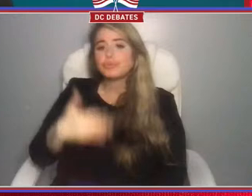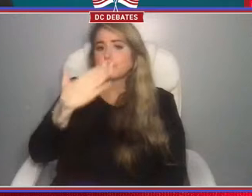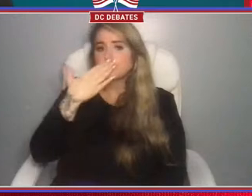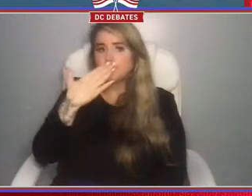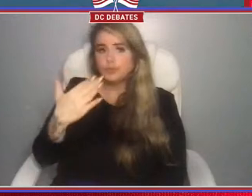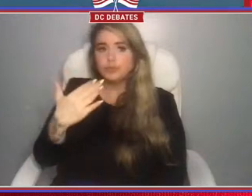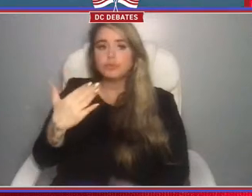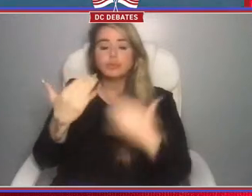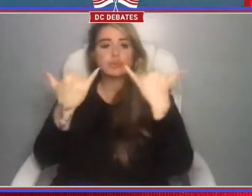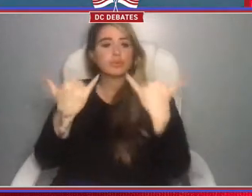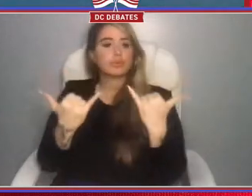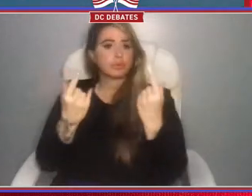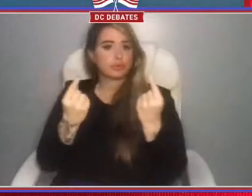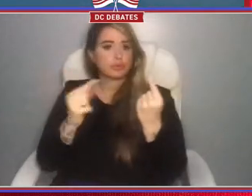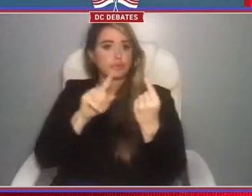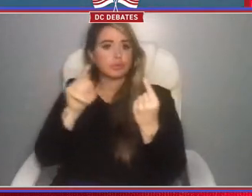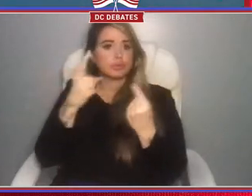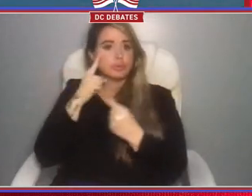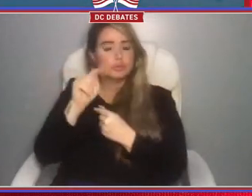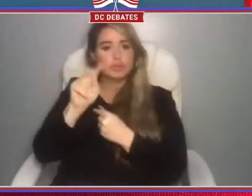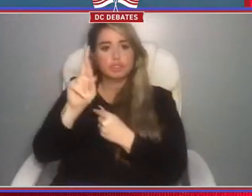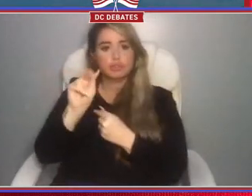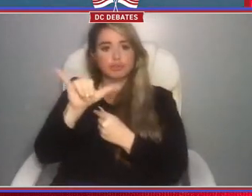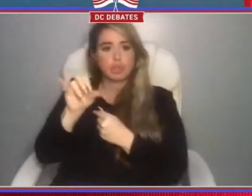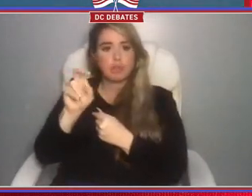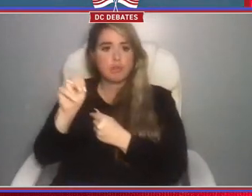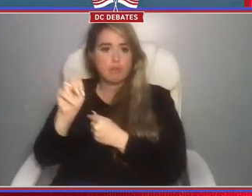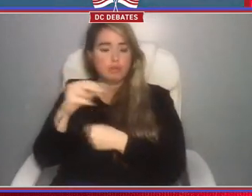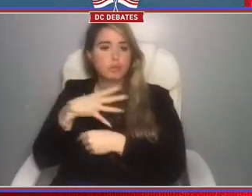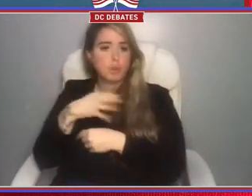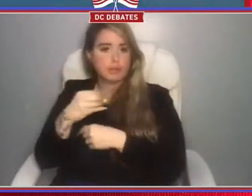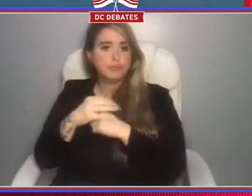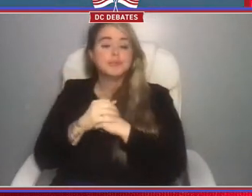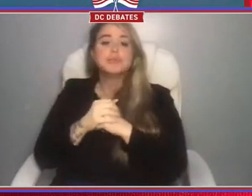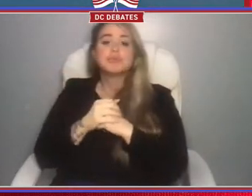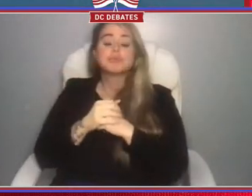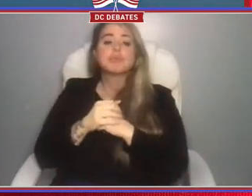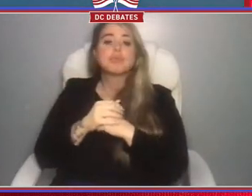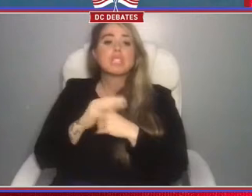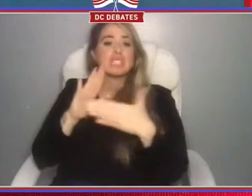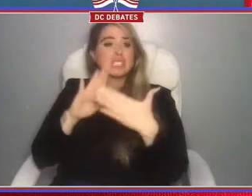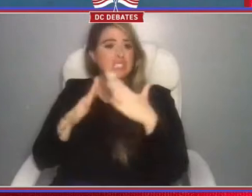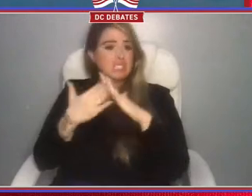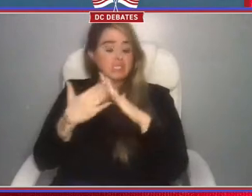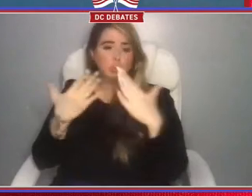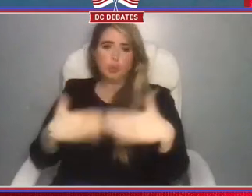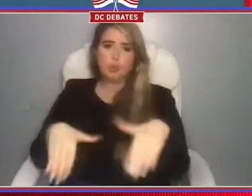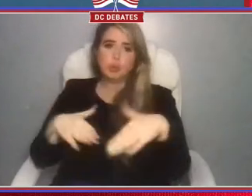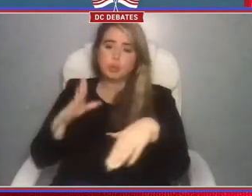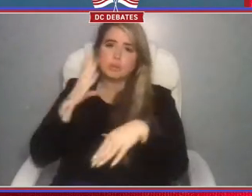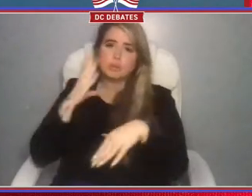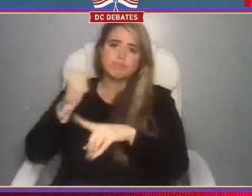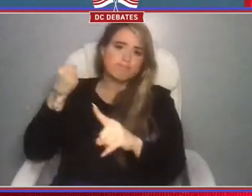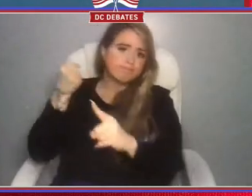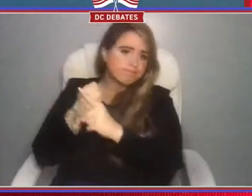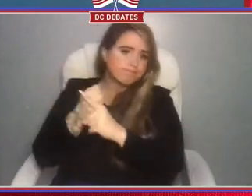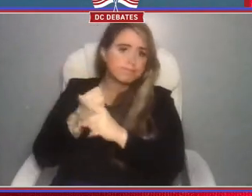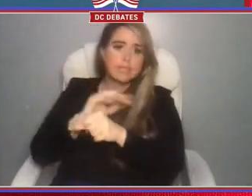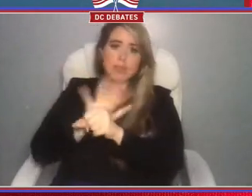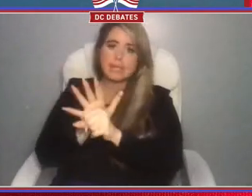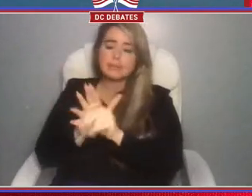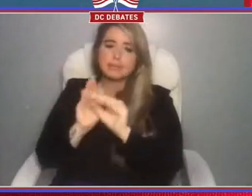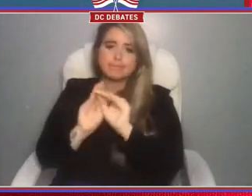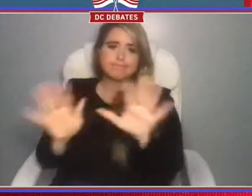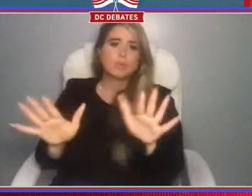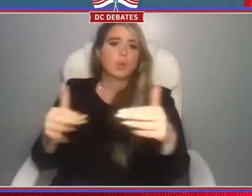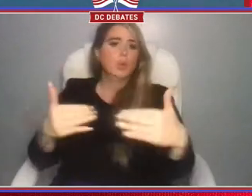I have a question for Trayon White. The city's downtown corridor was hit hard by the pandemic, and many businesses have struggled. What's your plan to